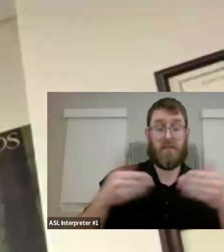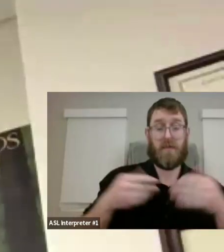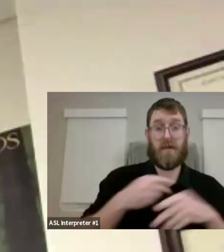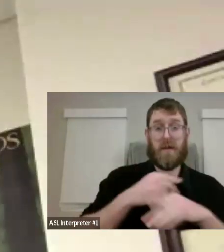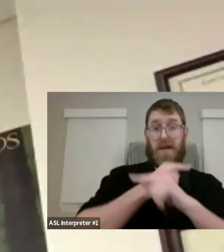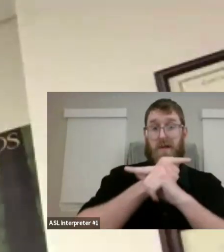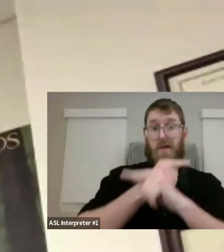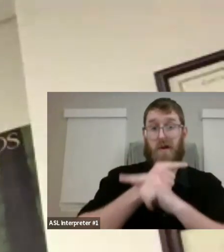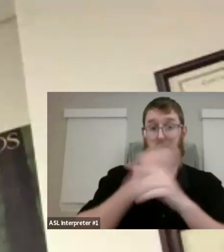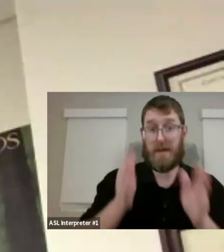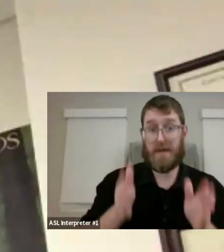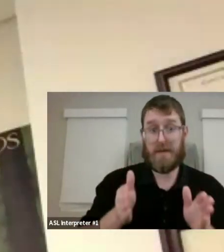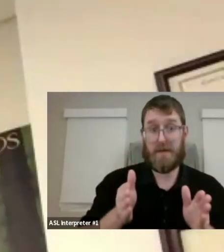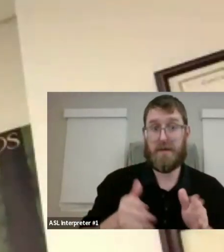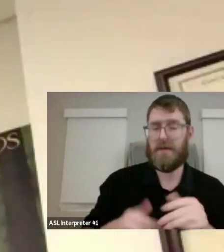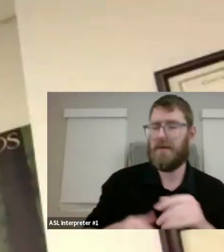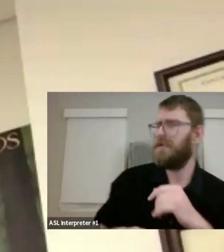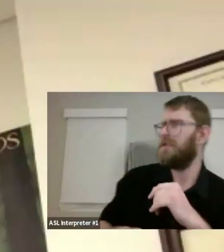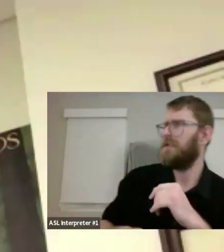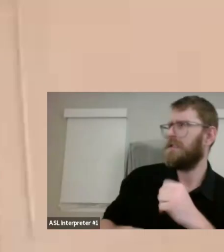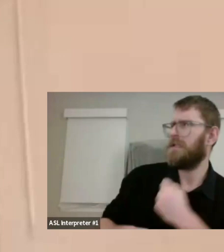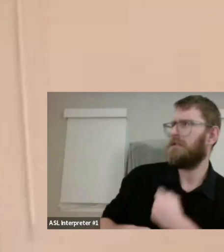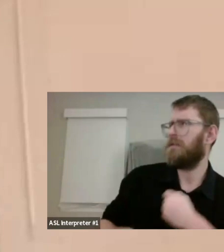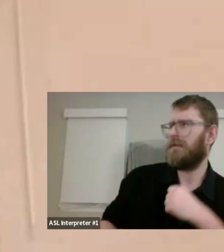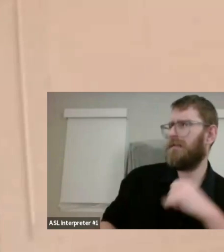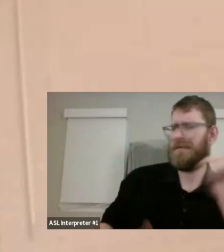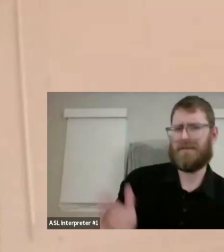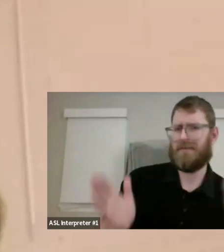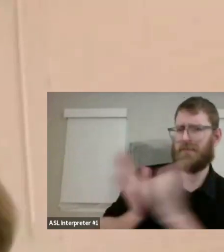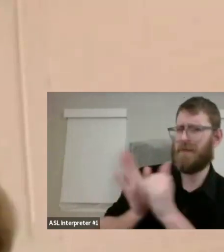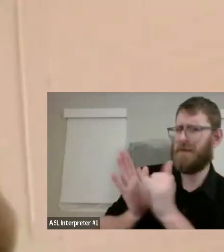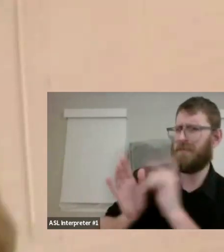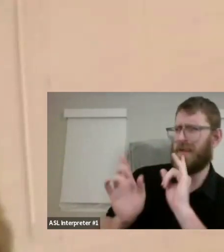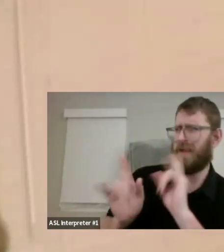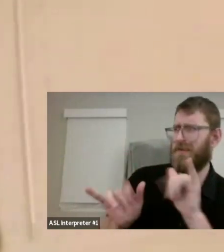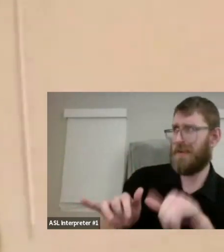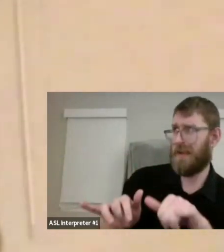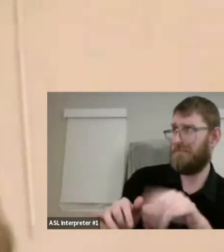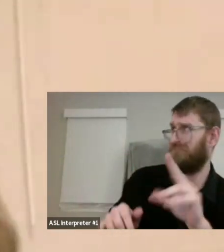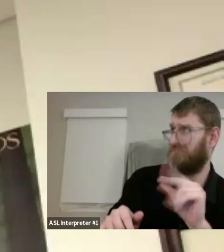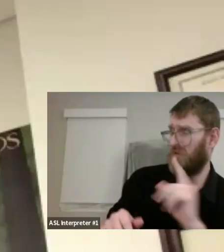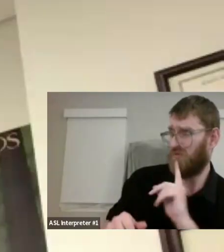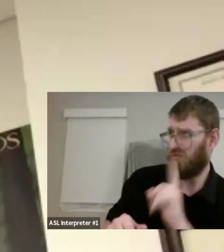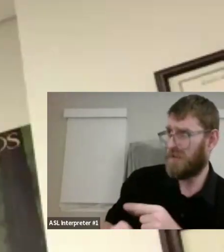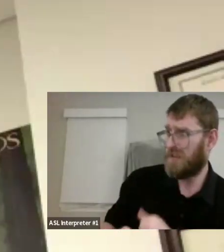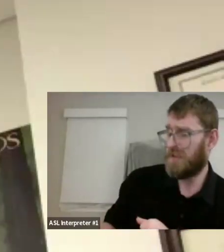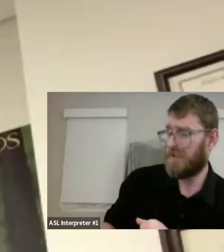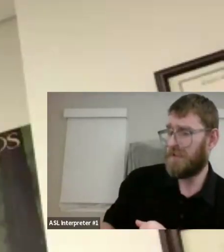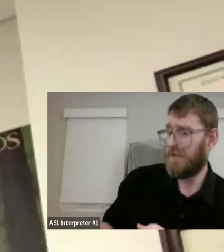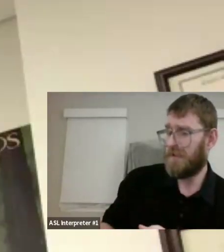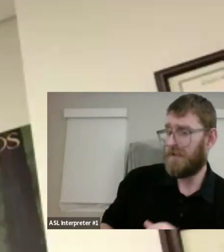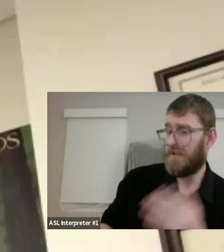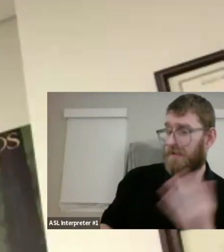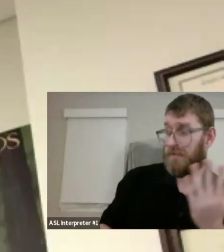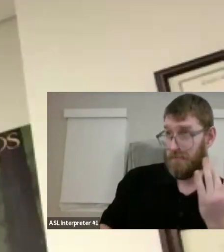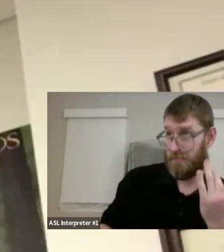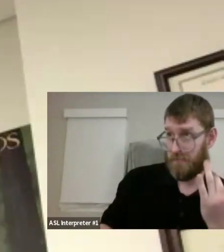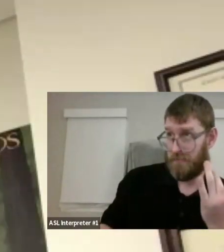I am sorry, that is an unanswerable question. No, it is. It is.